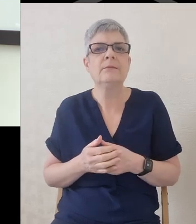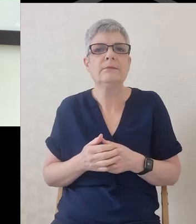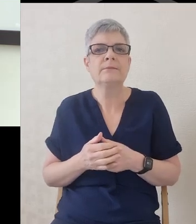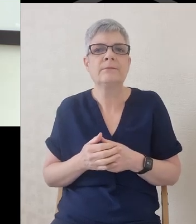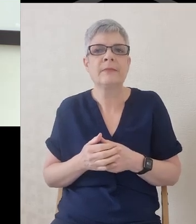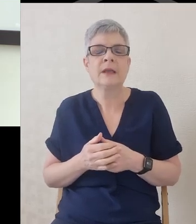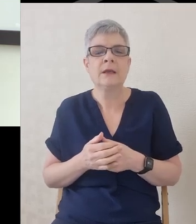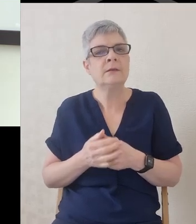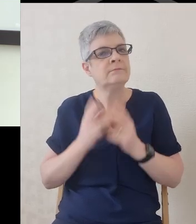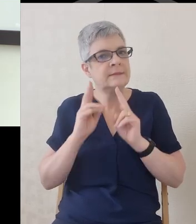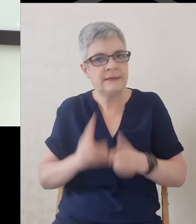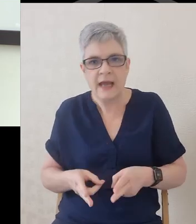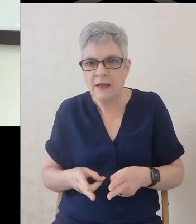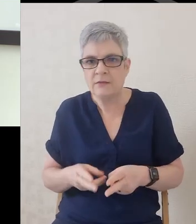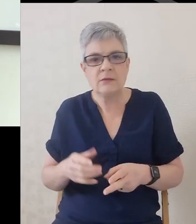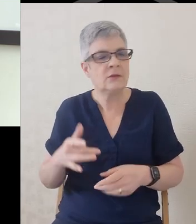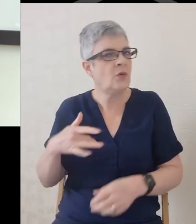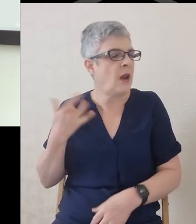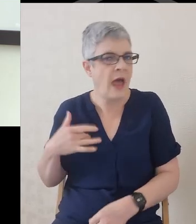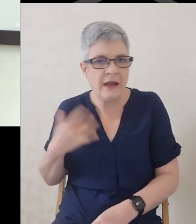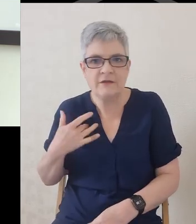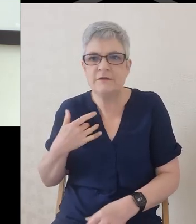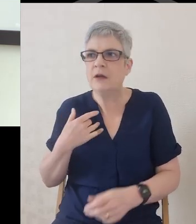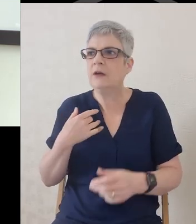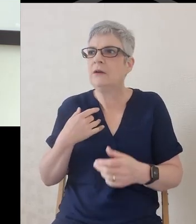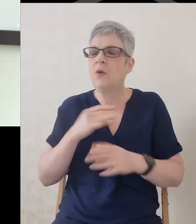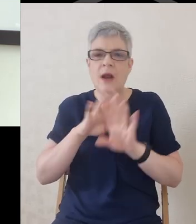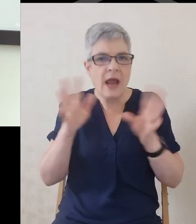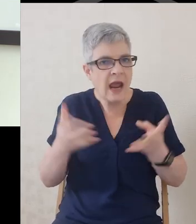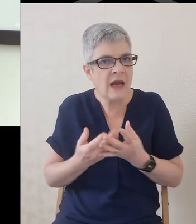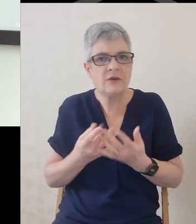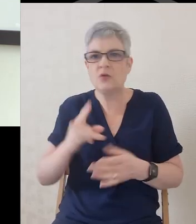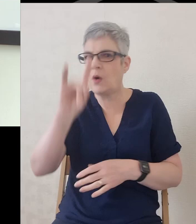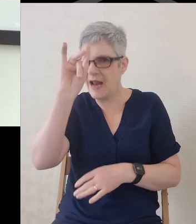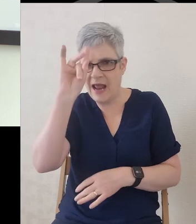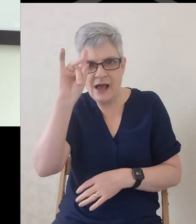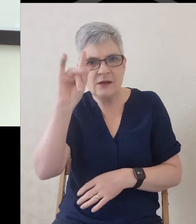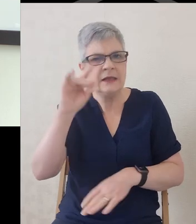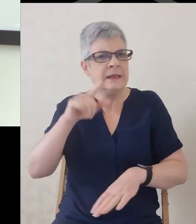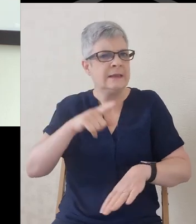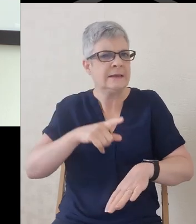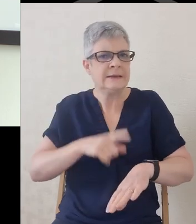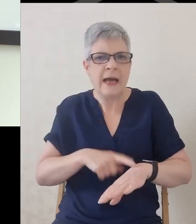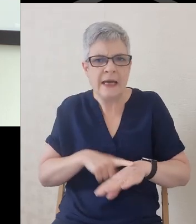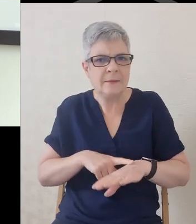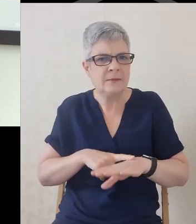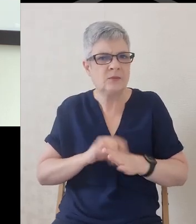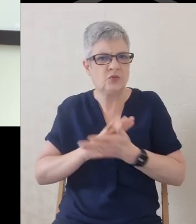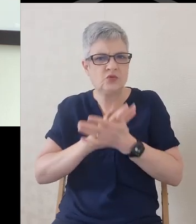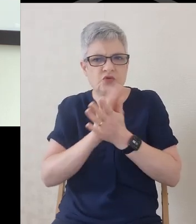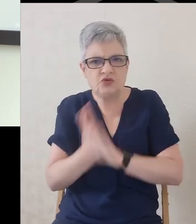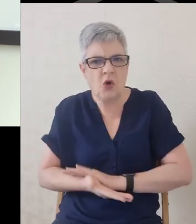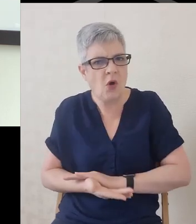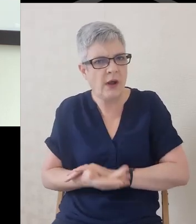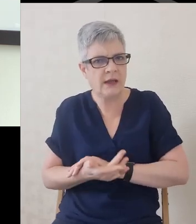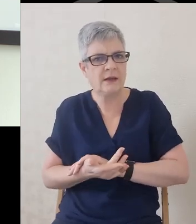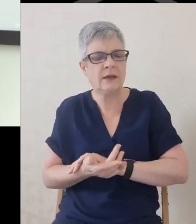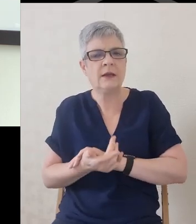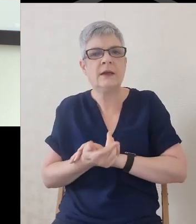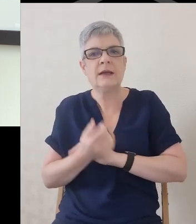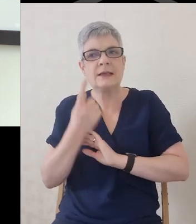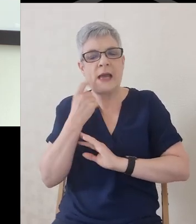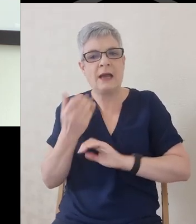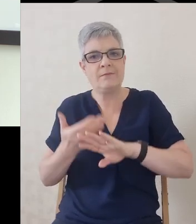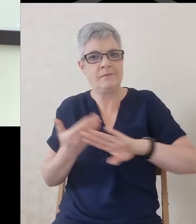Nor death, nor life, nor earth, nor hell, nor time's destroying sway can e'er efface us from